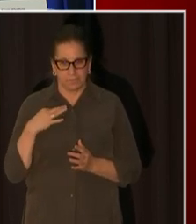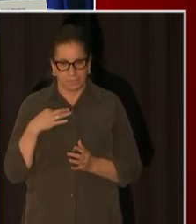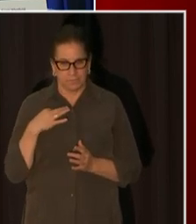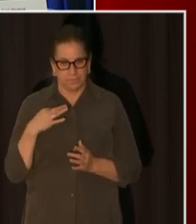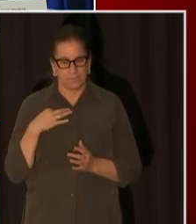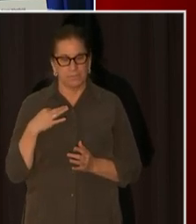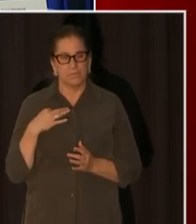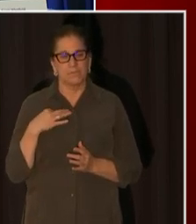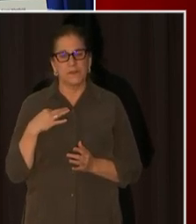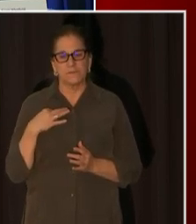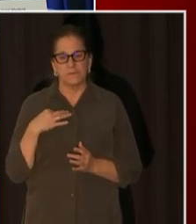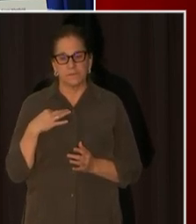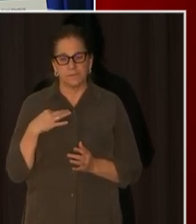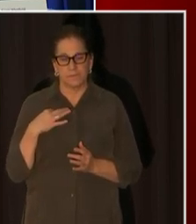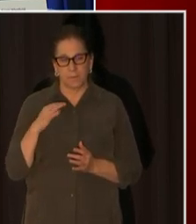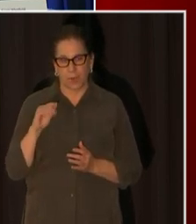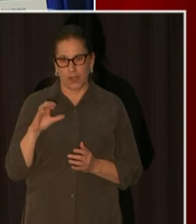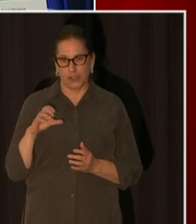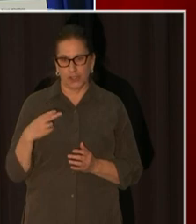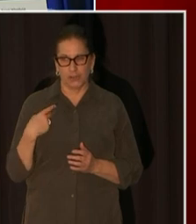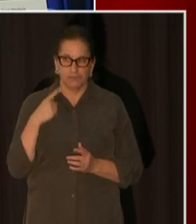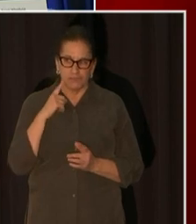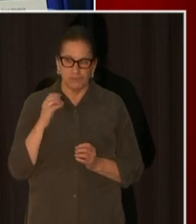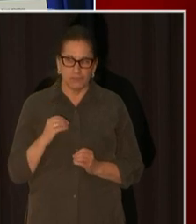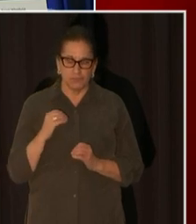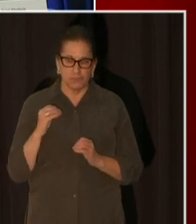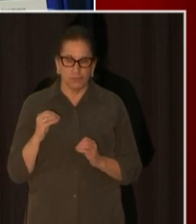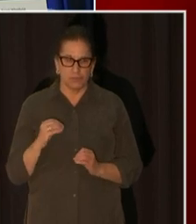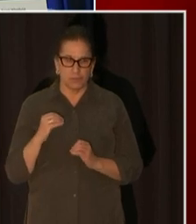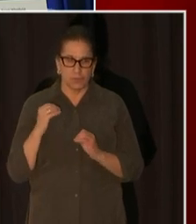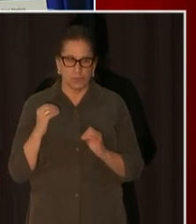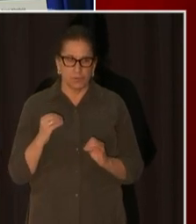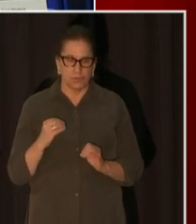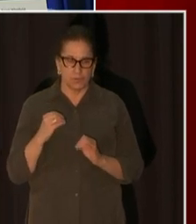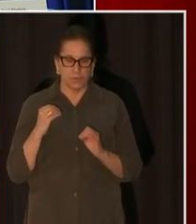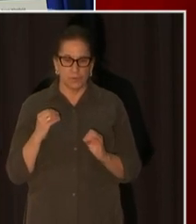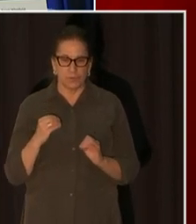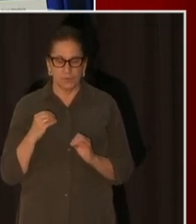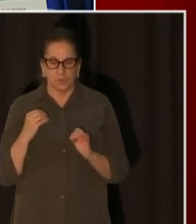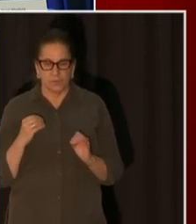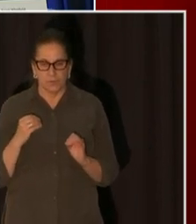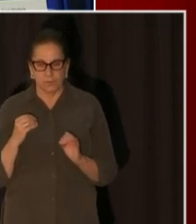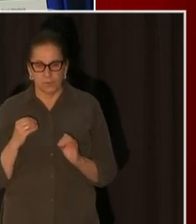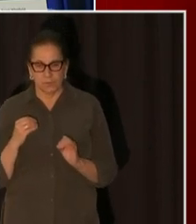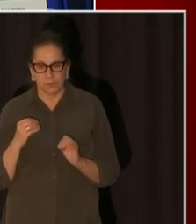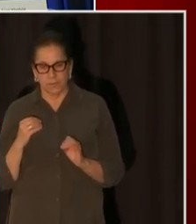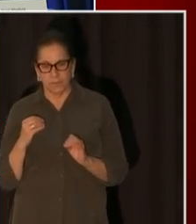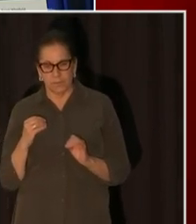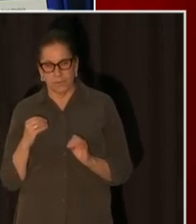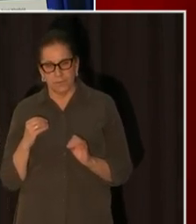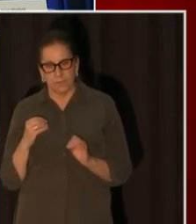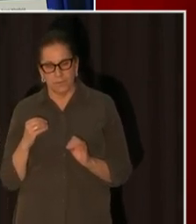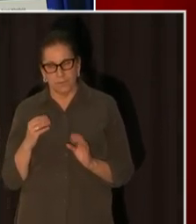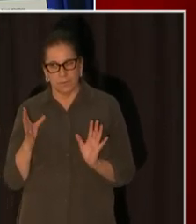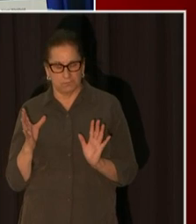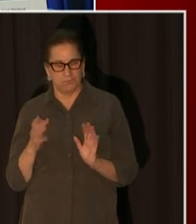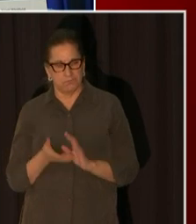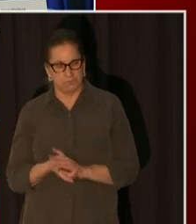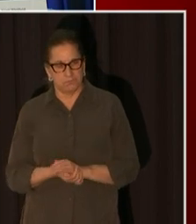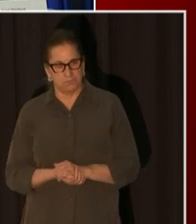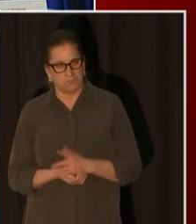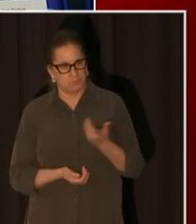Can you hear us, Gamal? Yes, good afternoon, everybody, and thank you for the opportunity. First